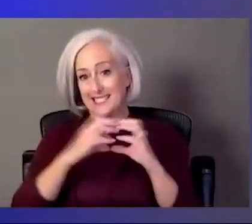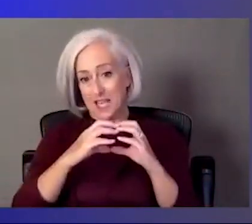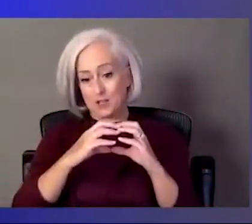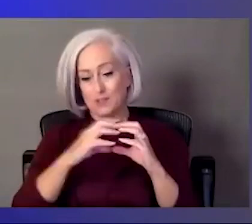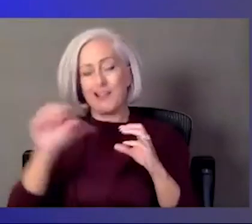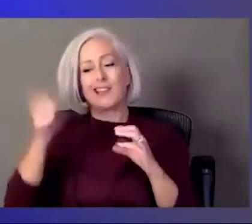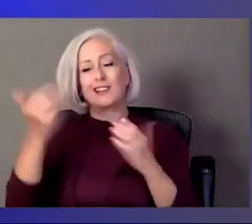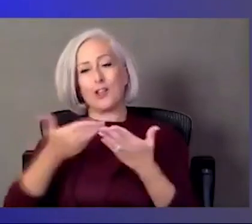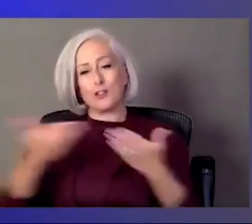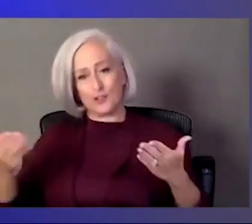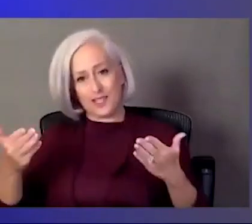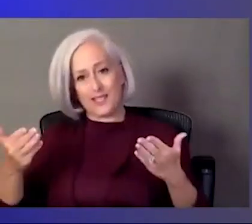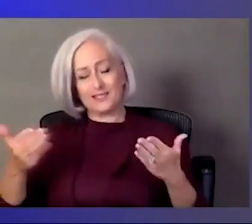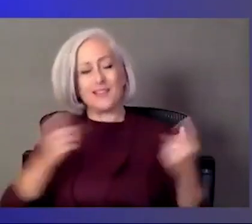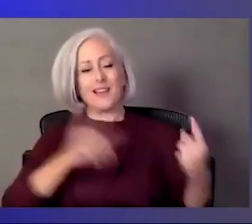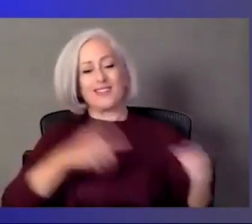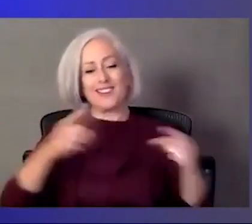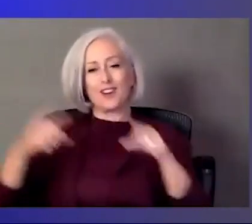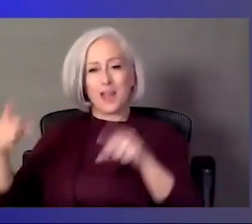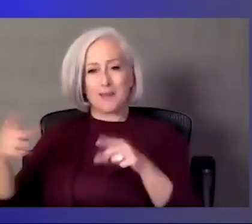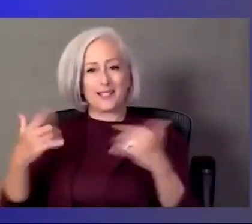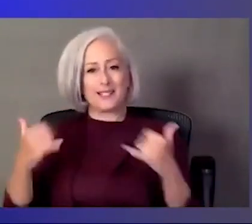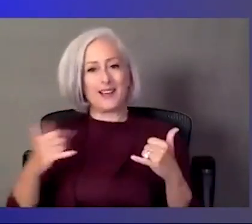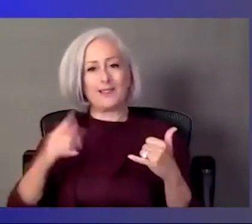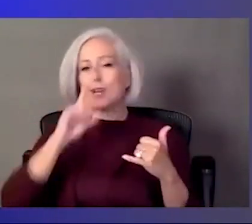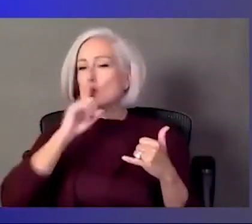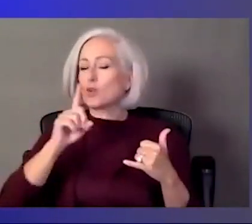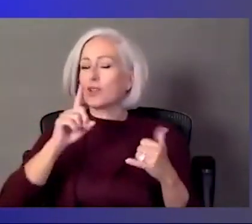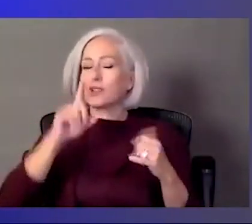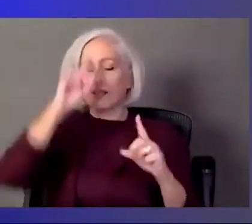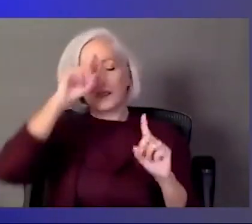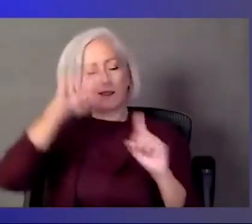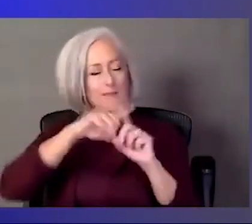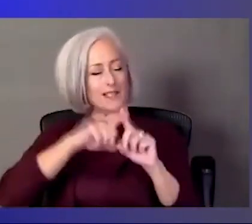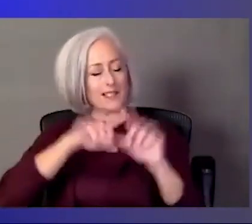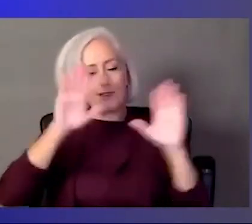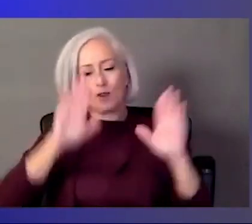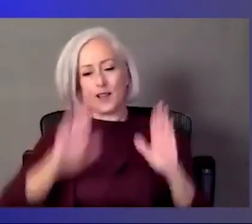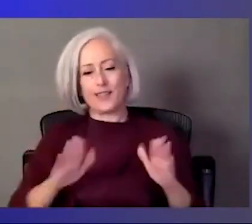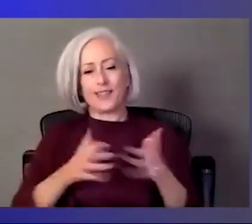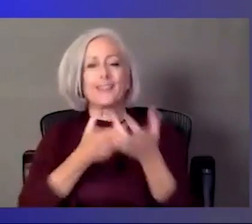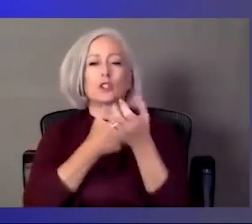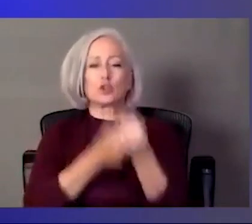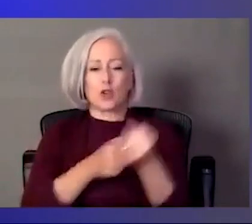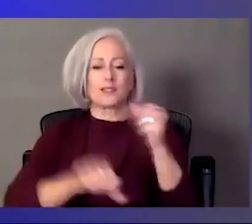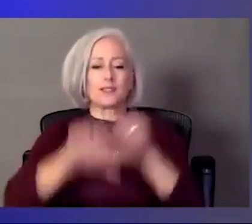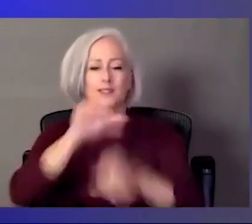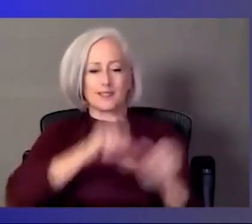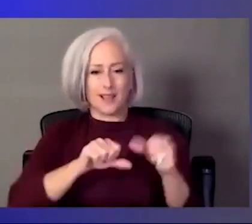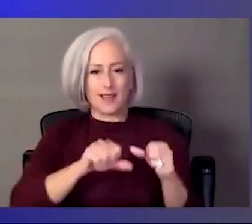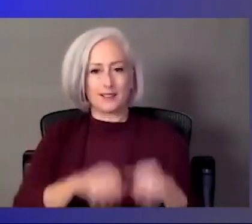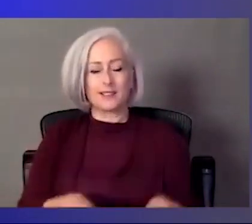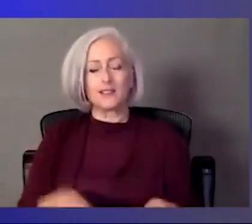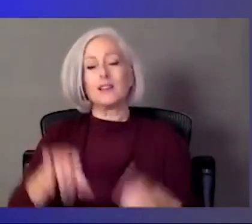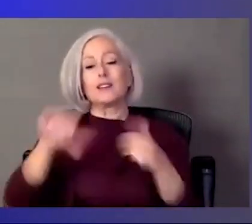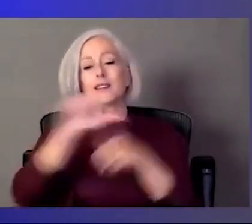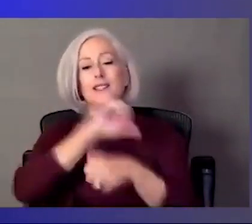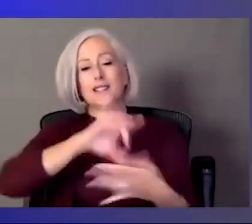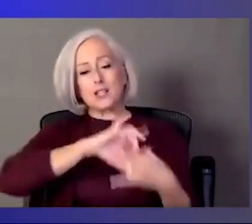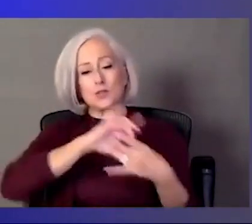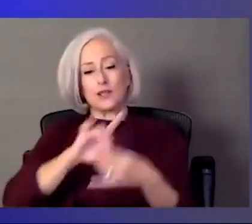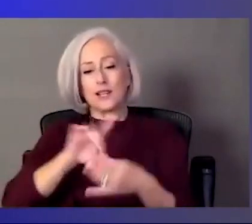that are going on. Very, very promising time. Trust the science. The science around SARS-CoV-2 and COVID